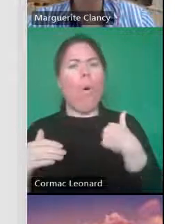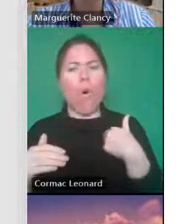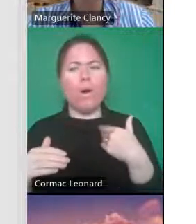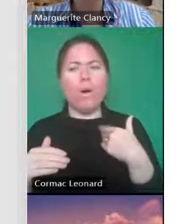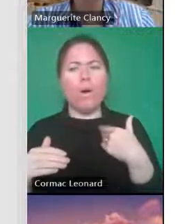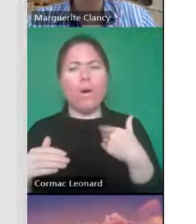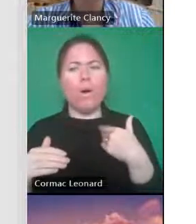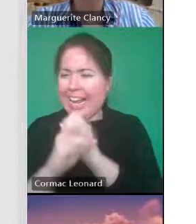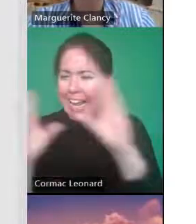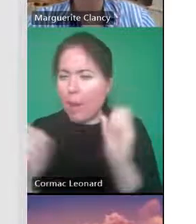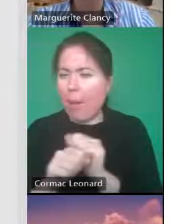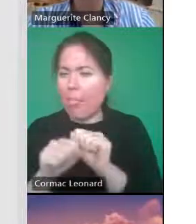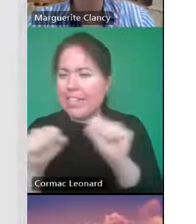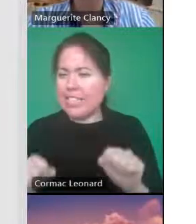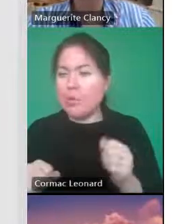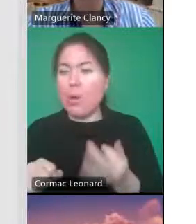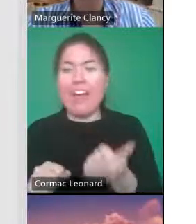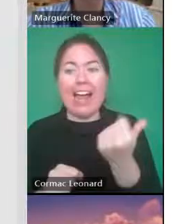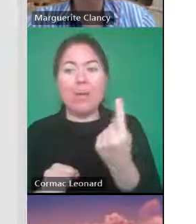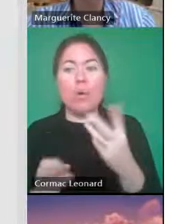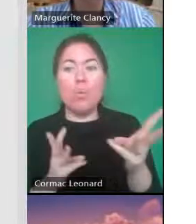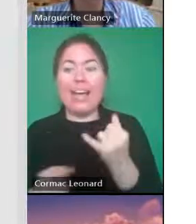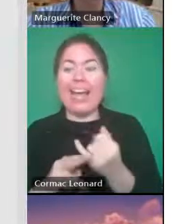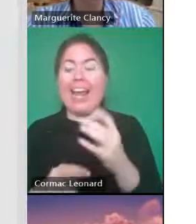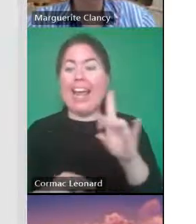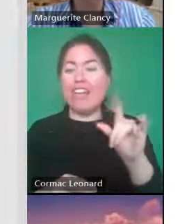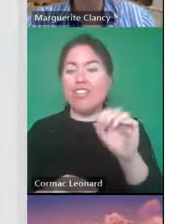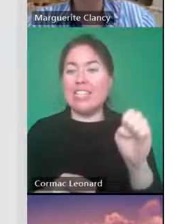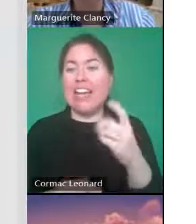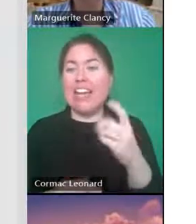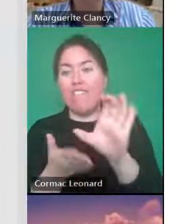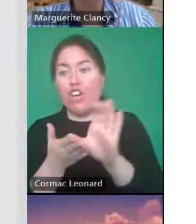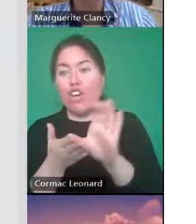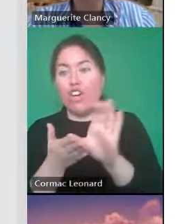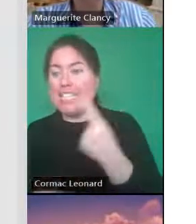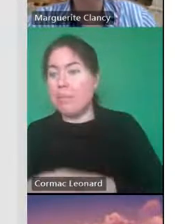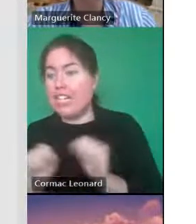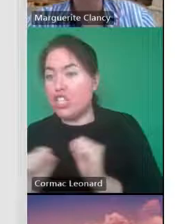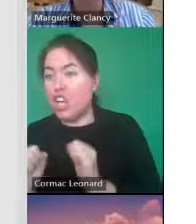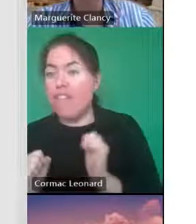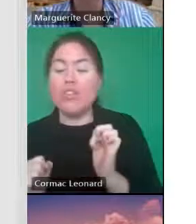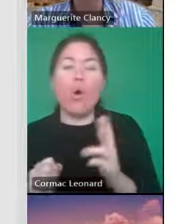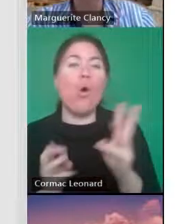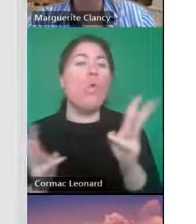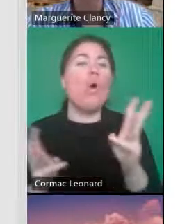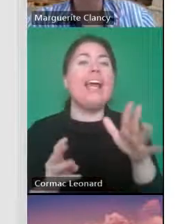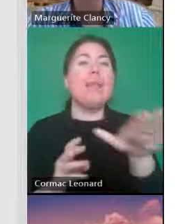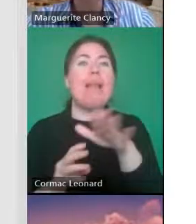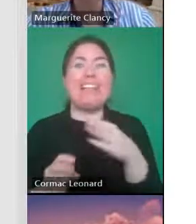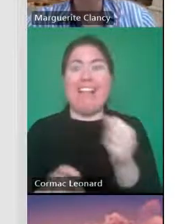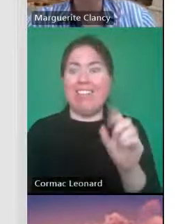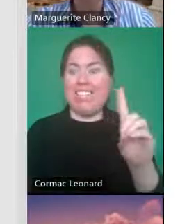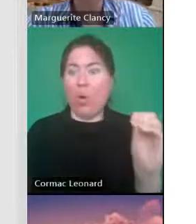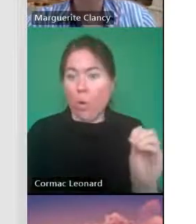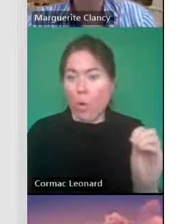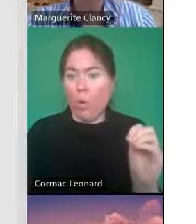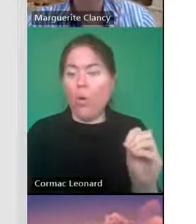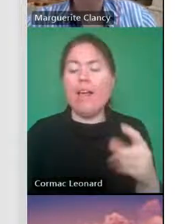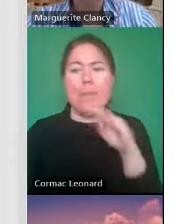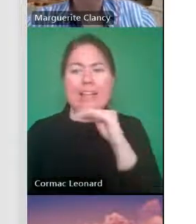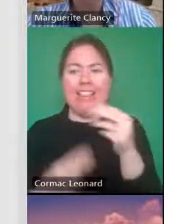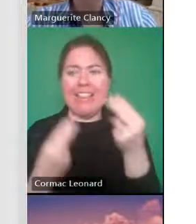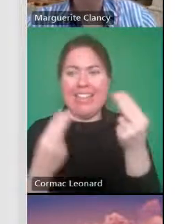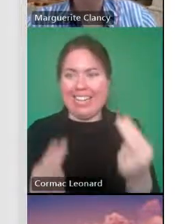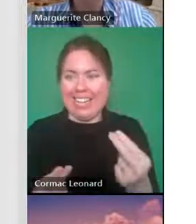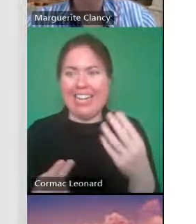HSE funded disability service or working in a where they have a designated officer and they're required to